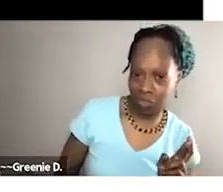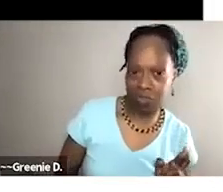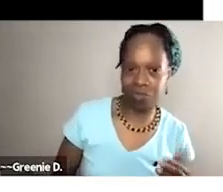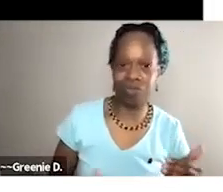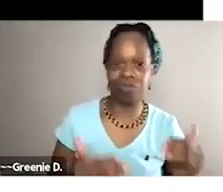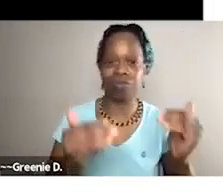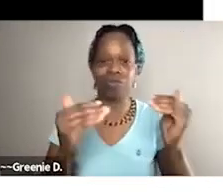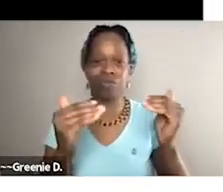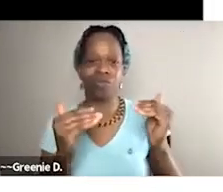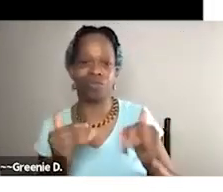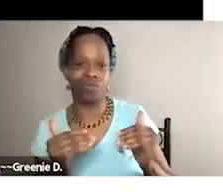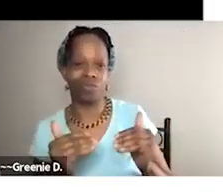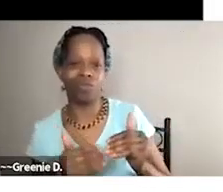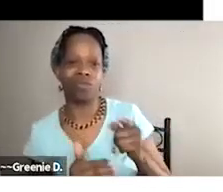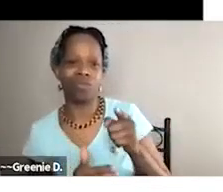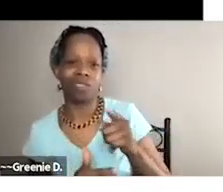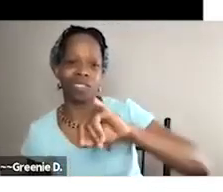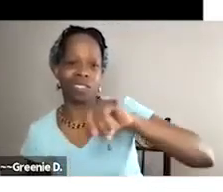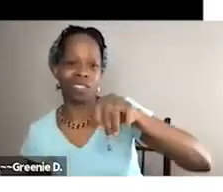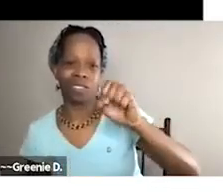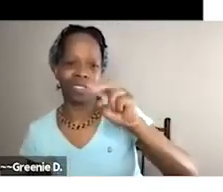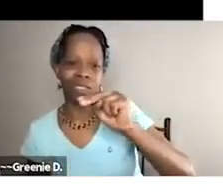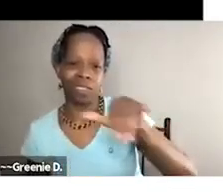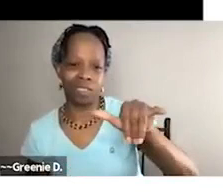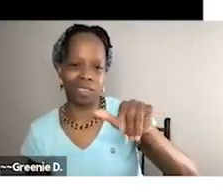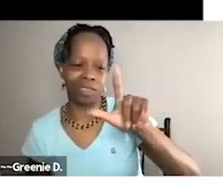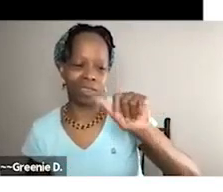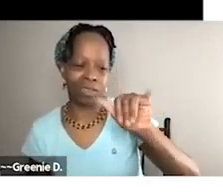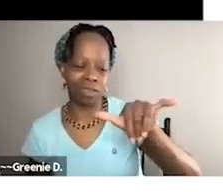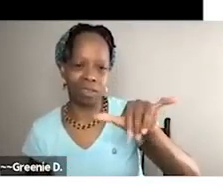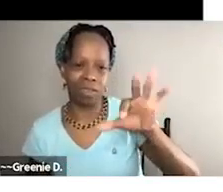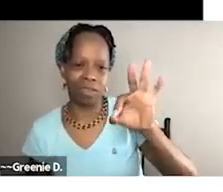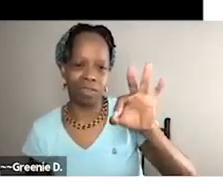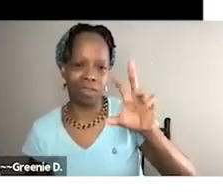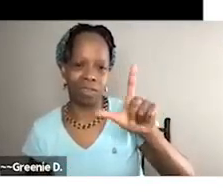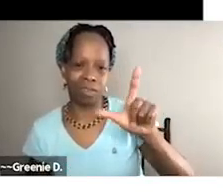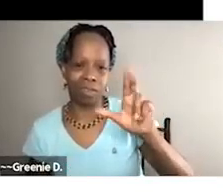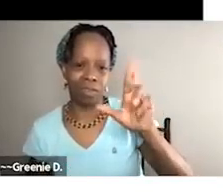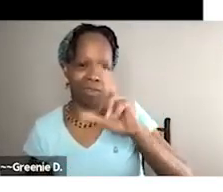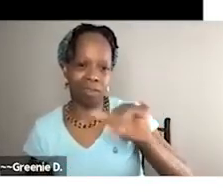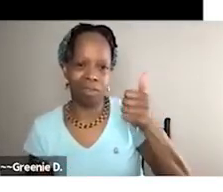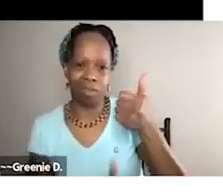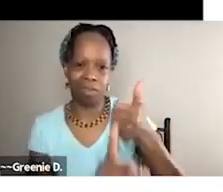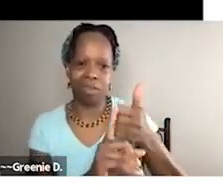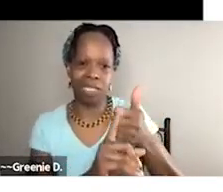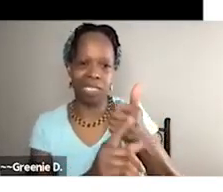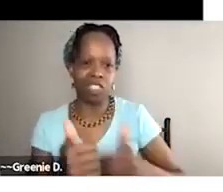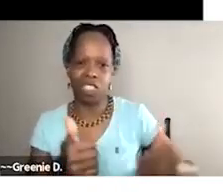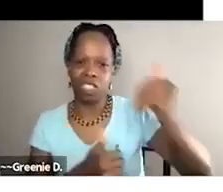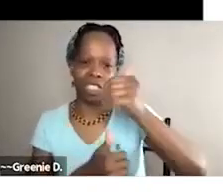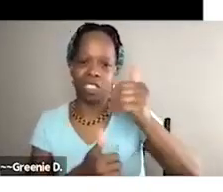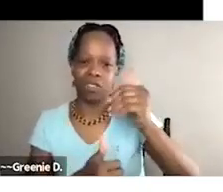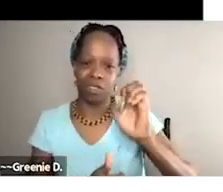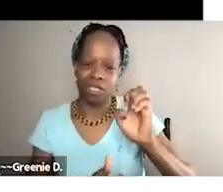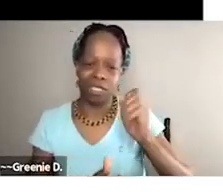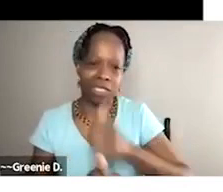who is the Chief Accessibility Officer at Microsoft, is probably one of my favorite human beings. Like the work